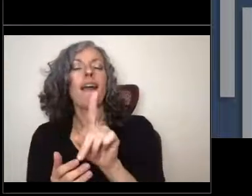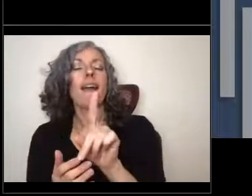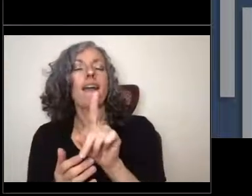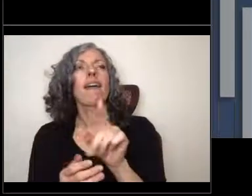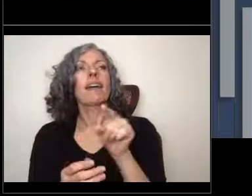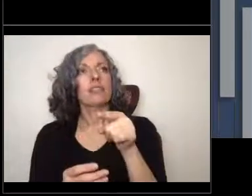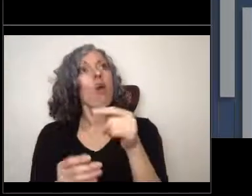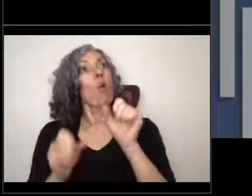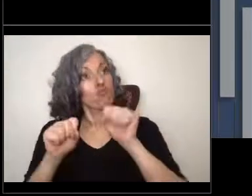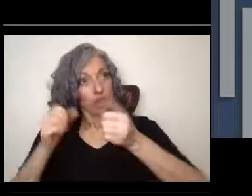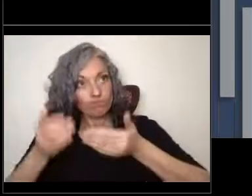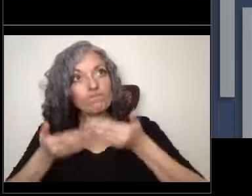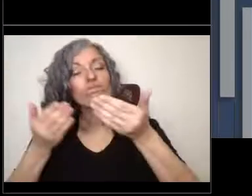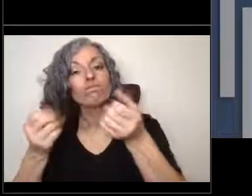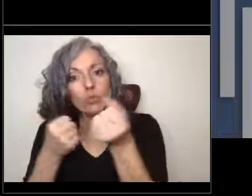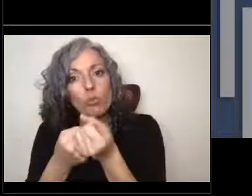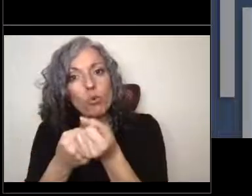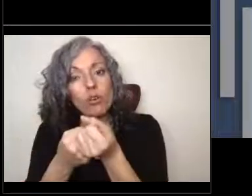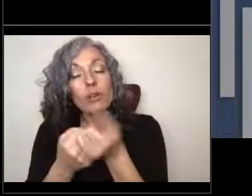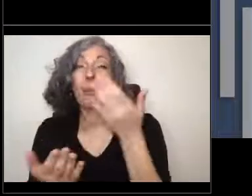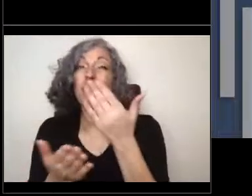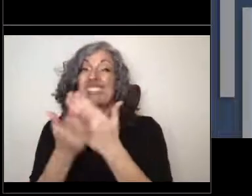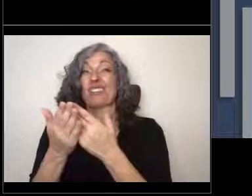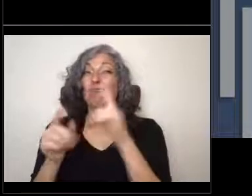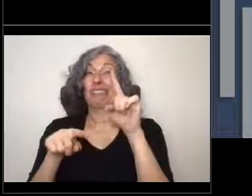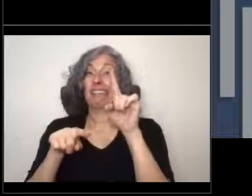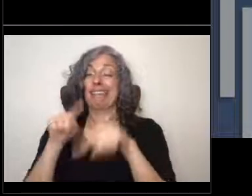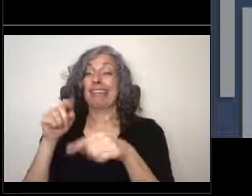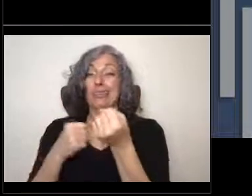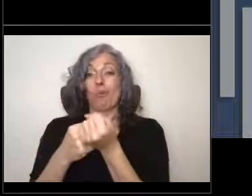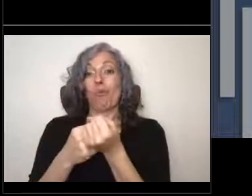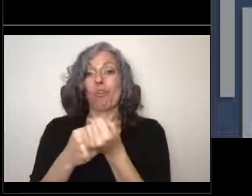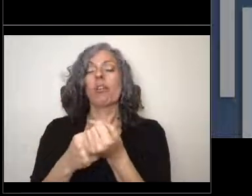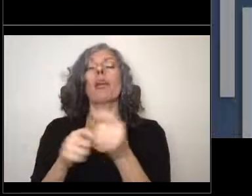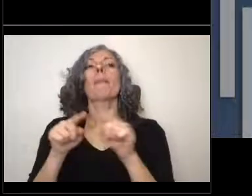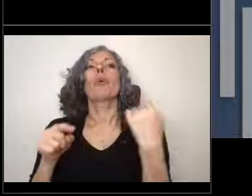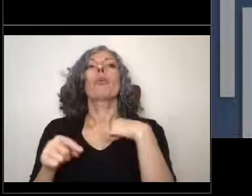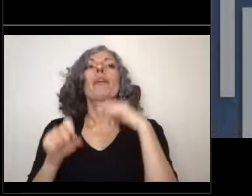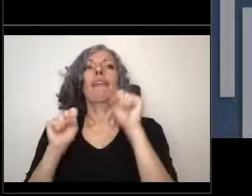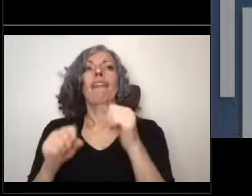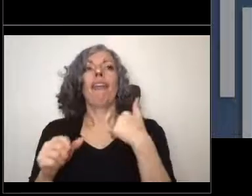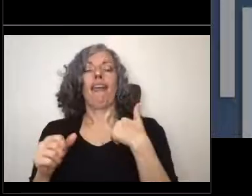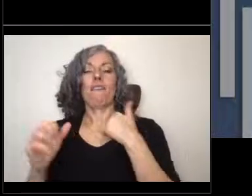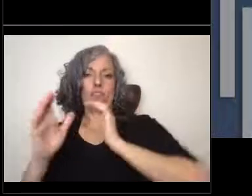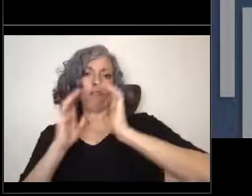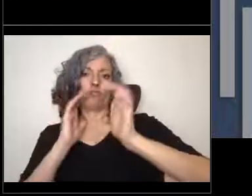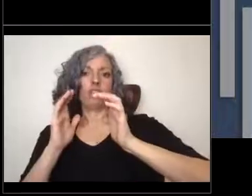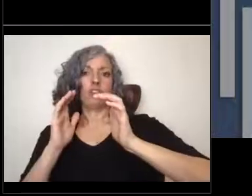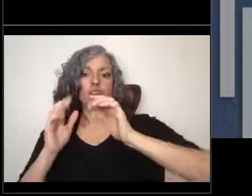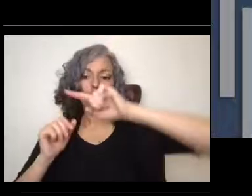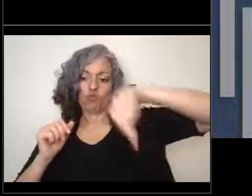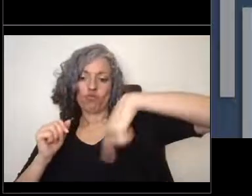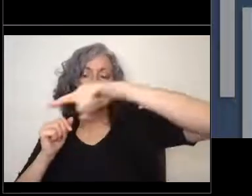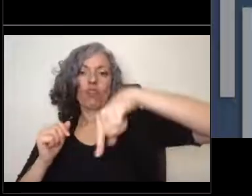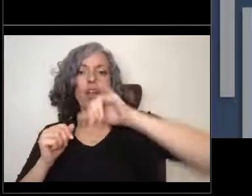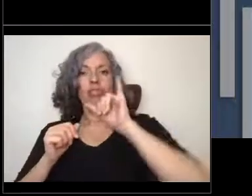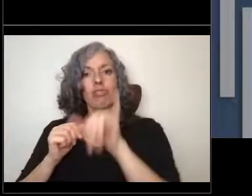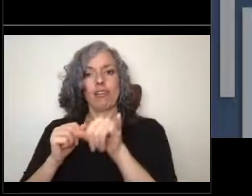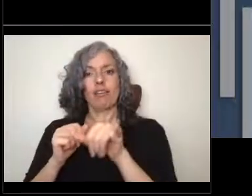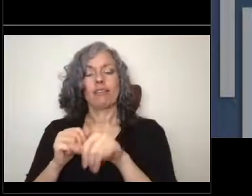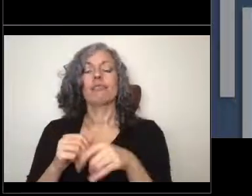that we weren't able to do it. Let's have a conversation around it, right? So anyway, so that's just my take on